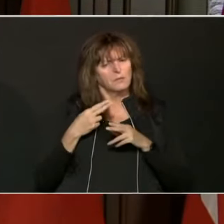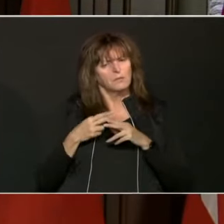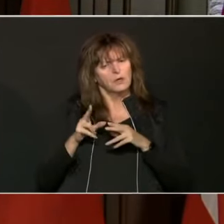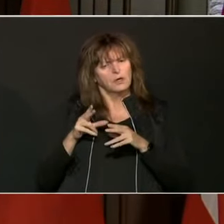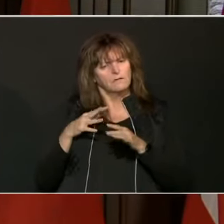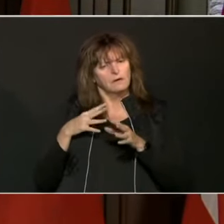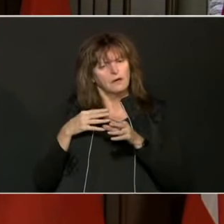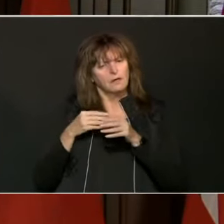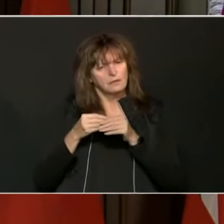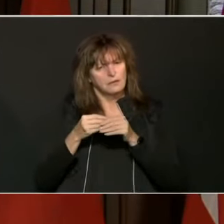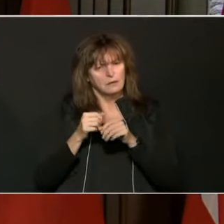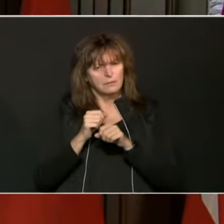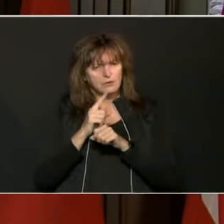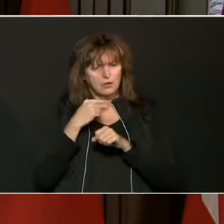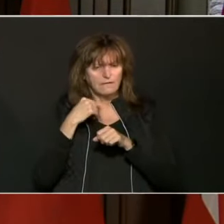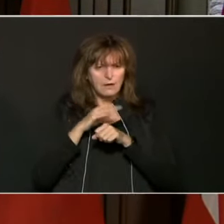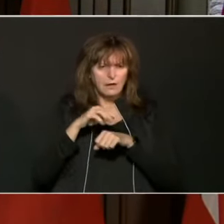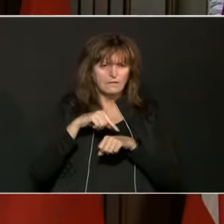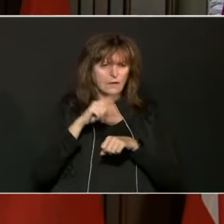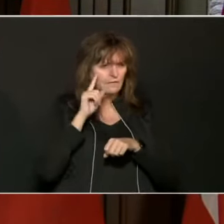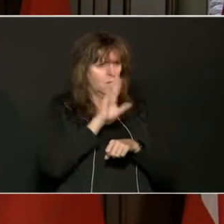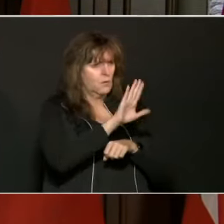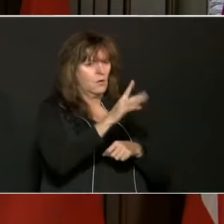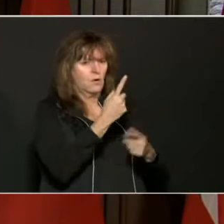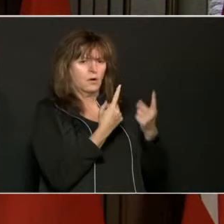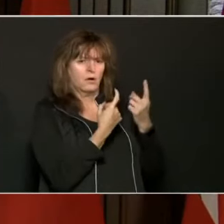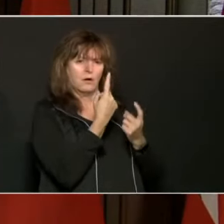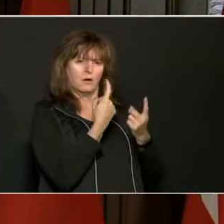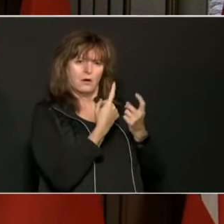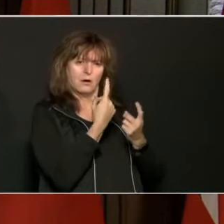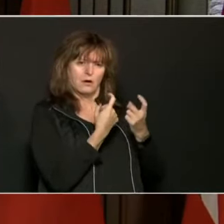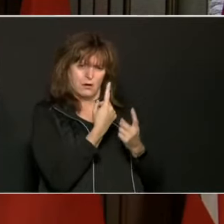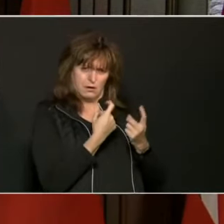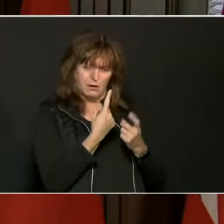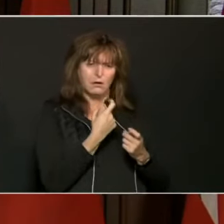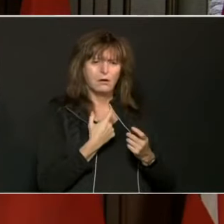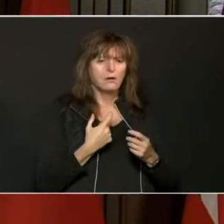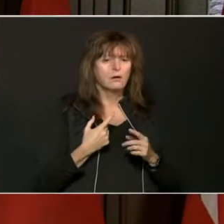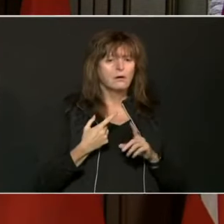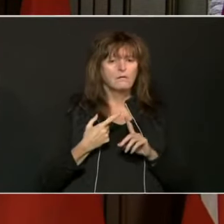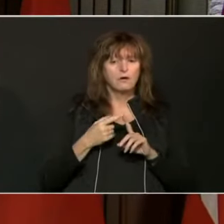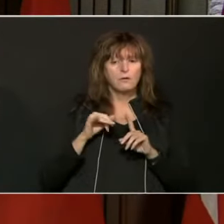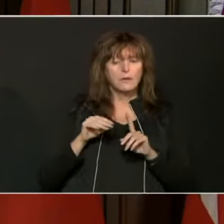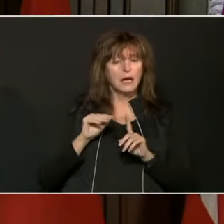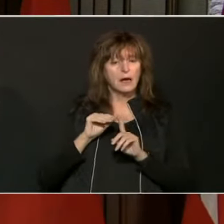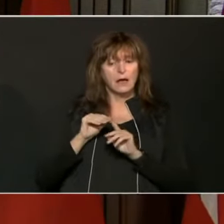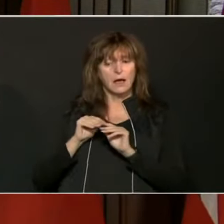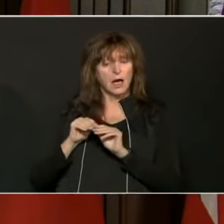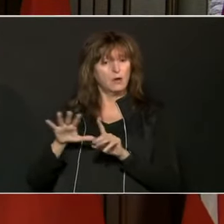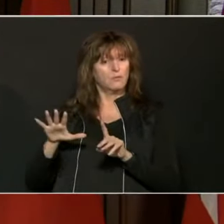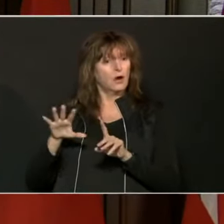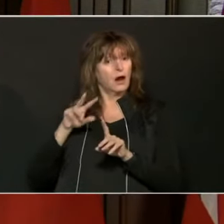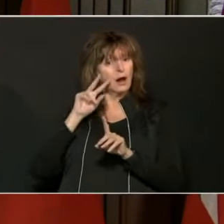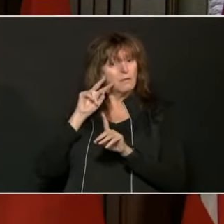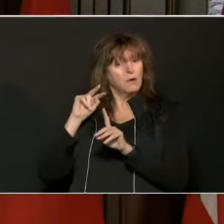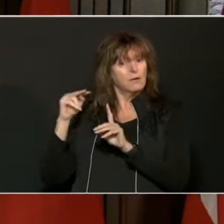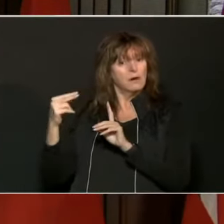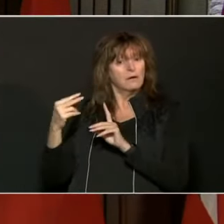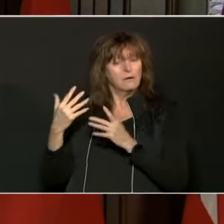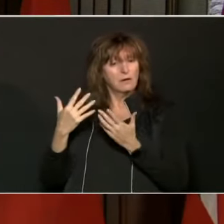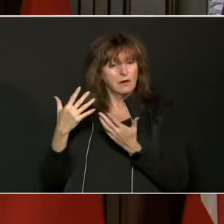the outbreak perspective, today we're reporting one of the highest numbers that I can recall of 48 new